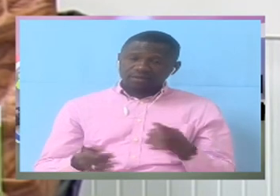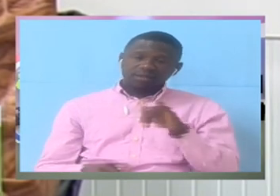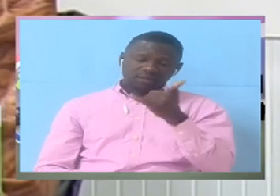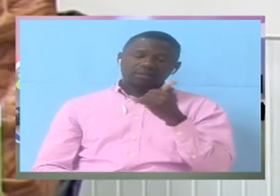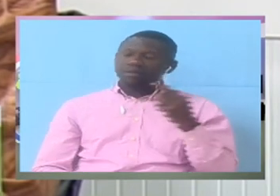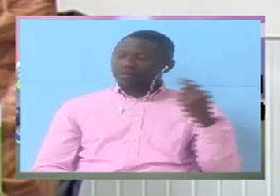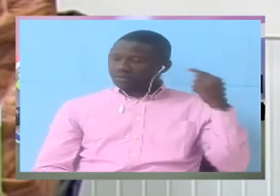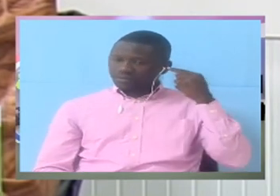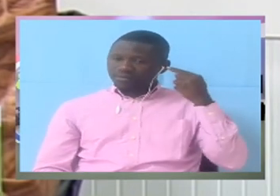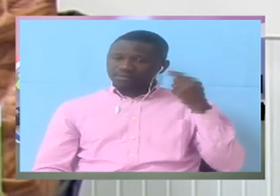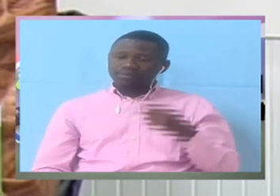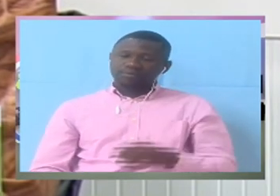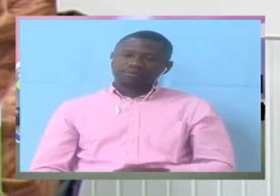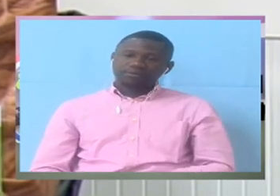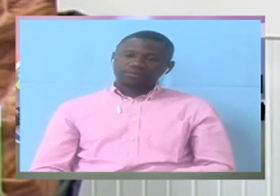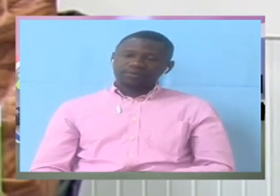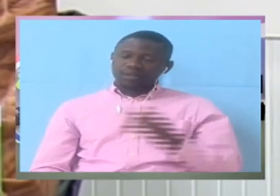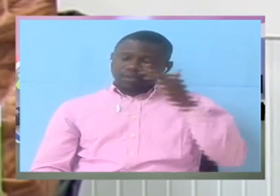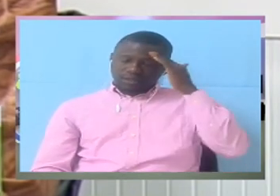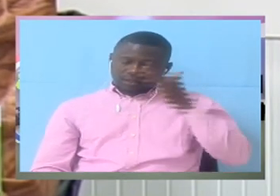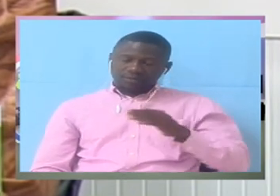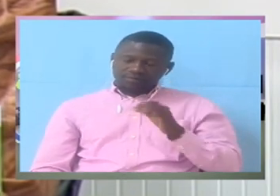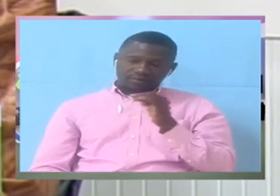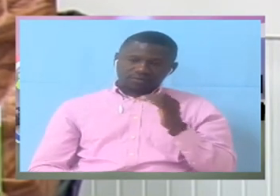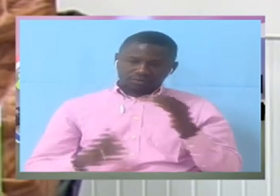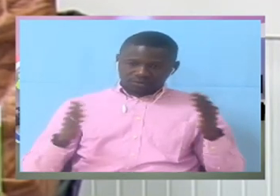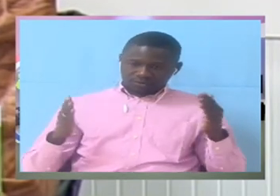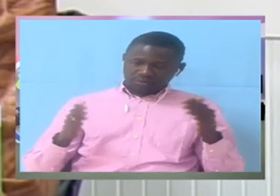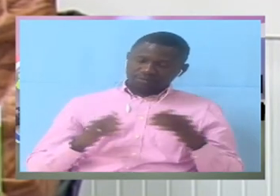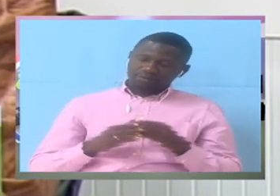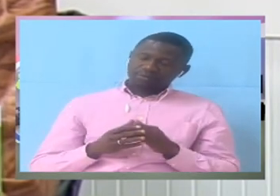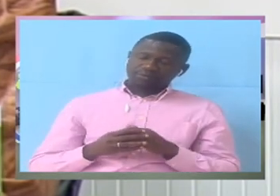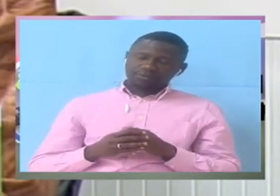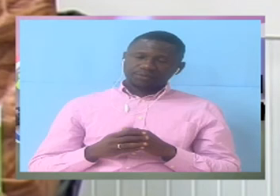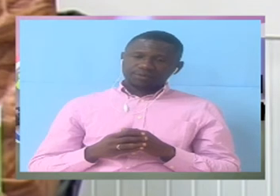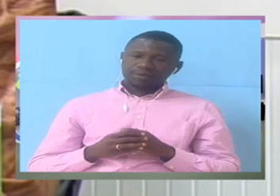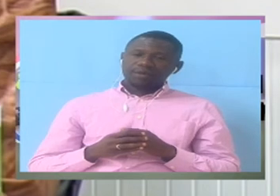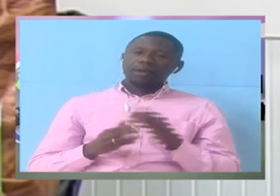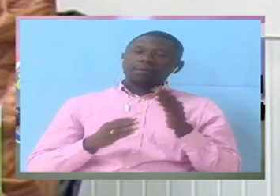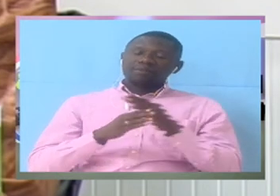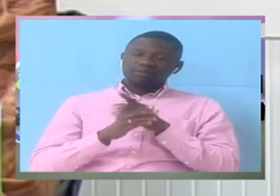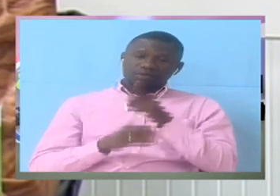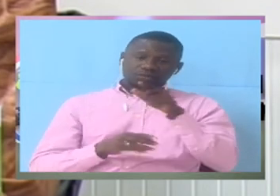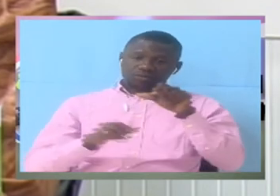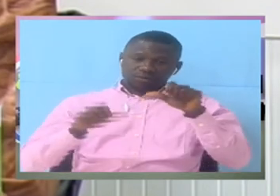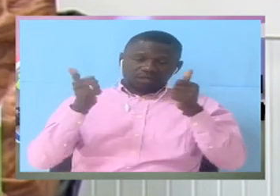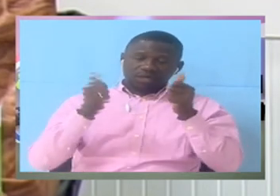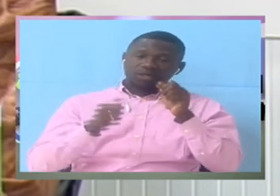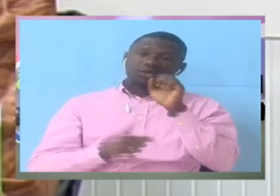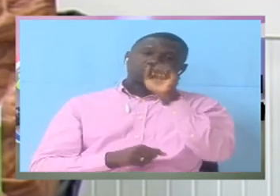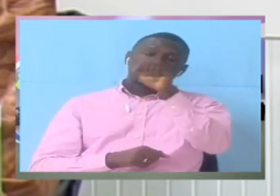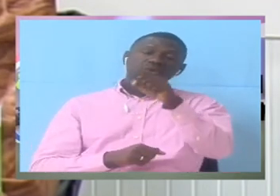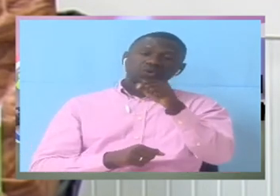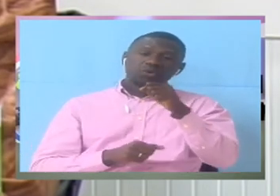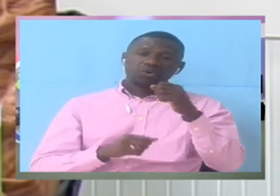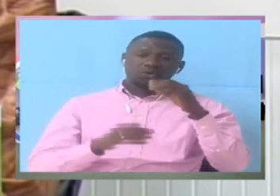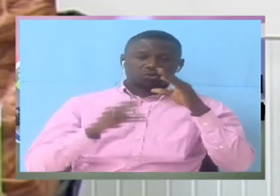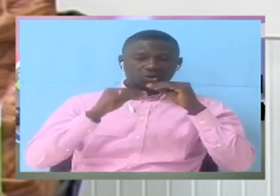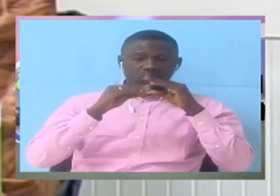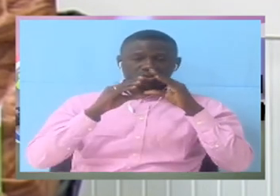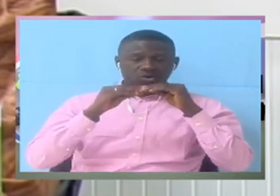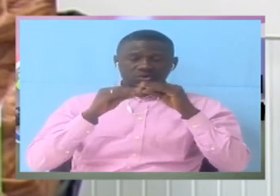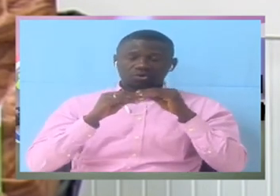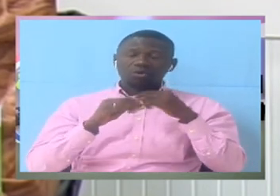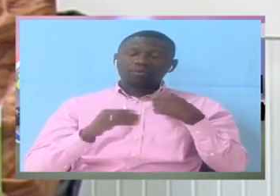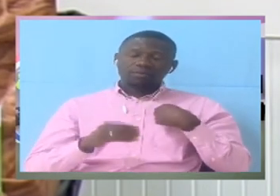moyle. Yes, I've heard it. Thank you very much. Baraka. Before you begin your testimony, I must warn you